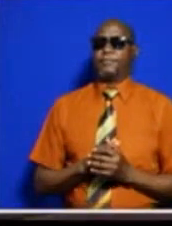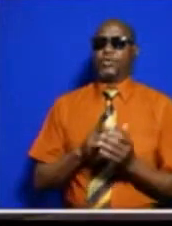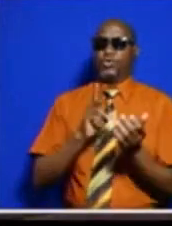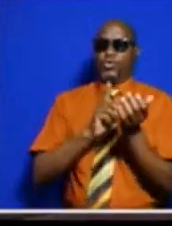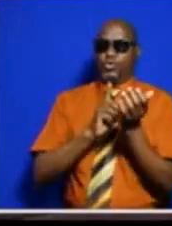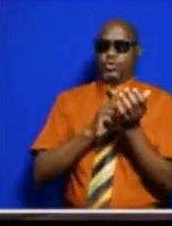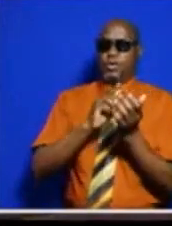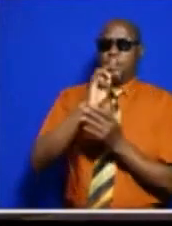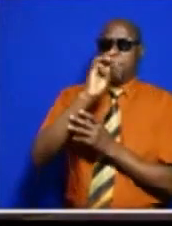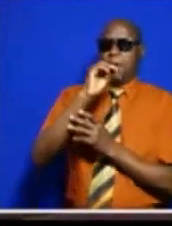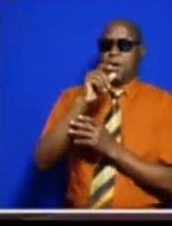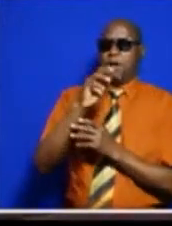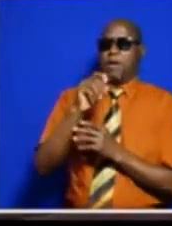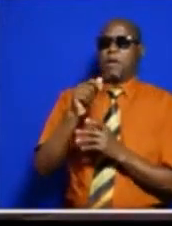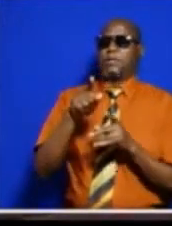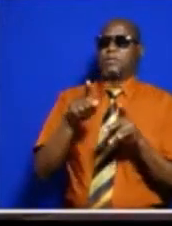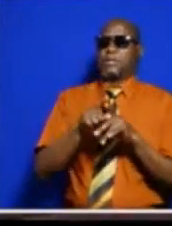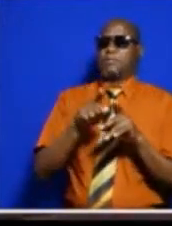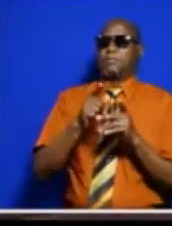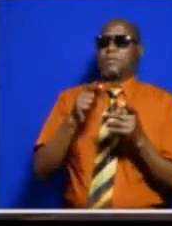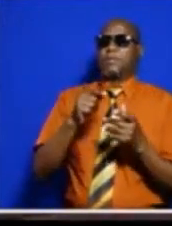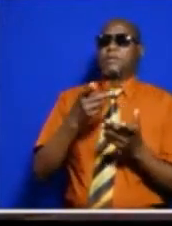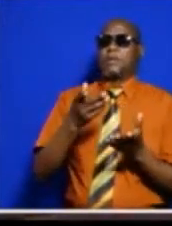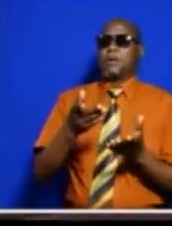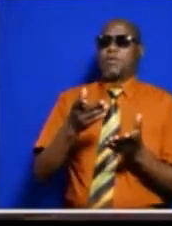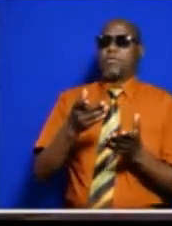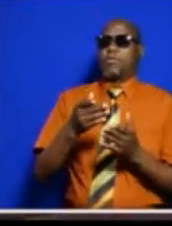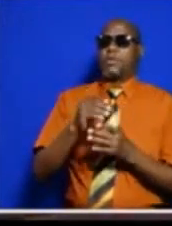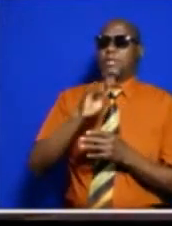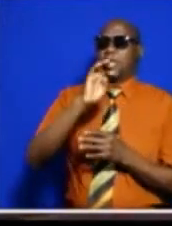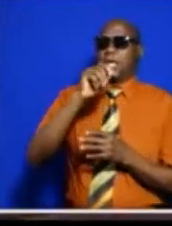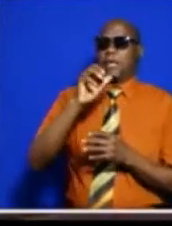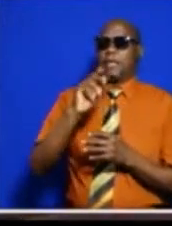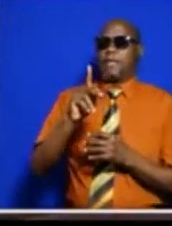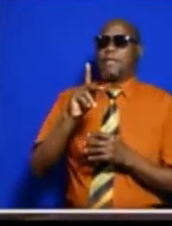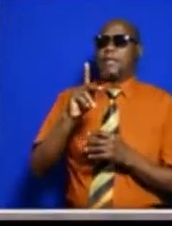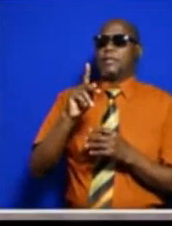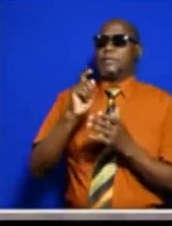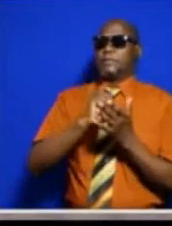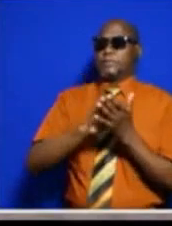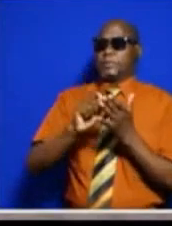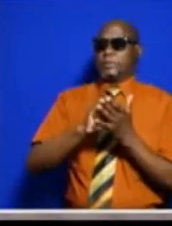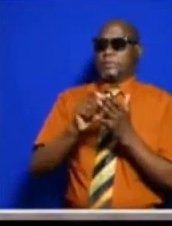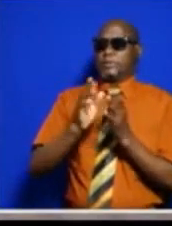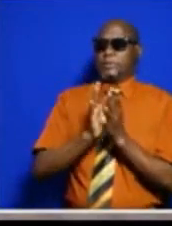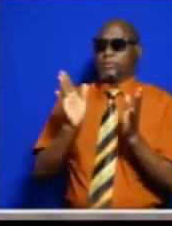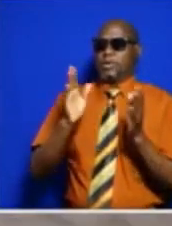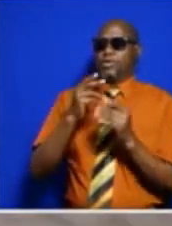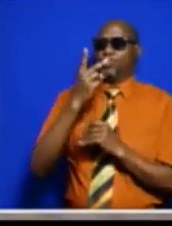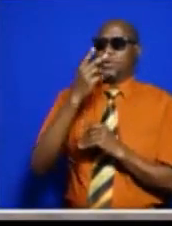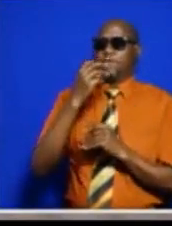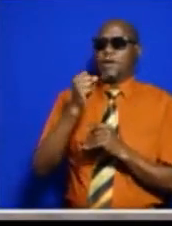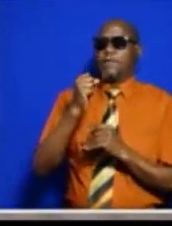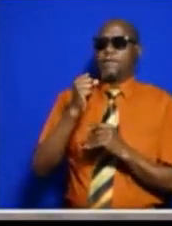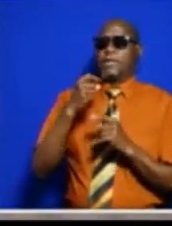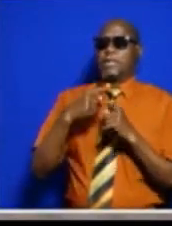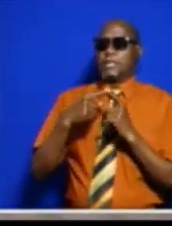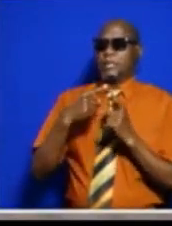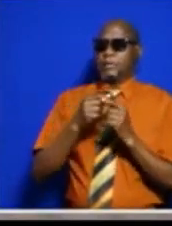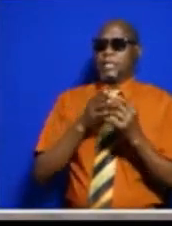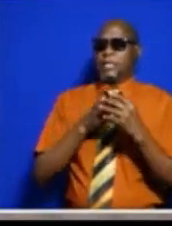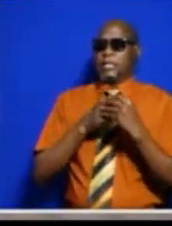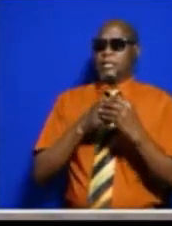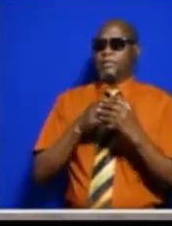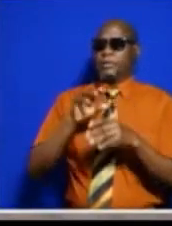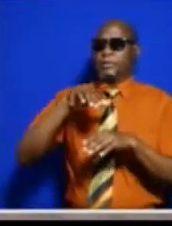Dr. Makanda is the current General Secretary and CEO of the Evangelical Alliance of Kenya, EAK, and has over 25 years leadership experience